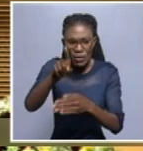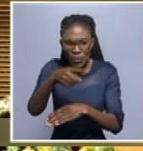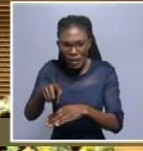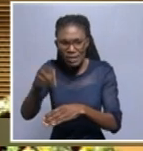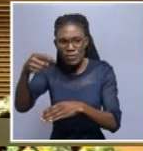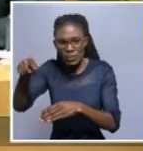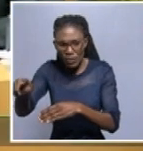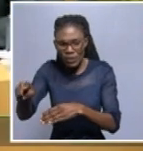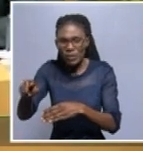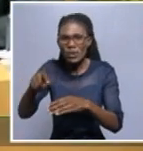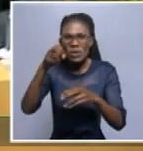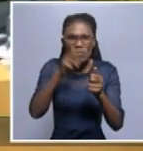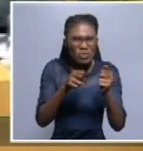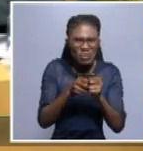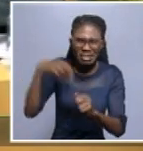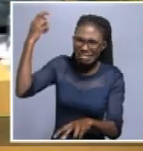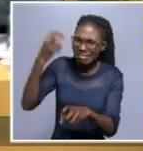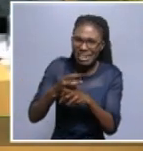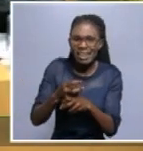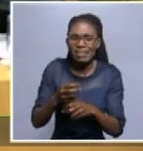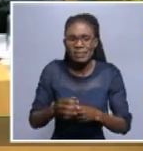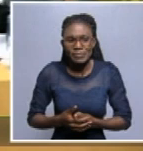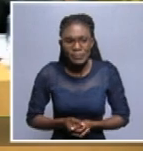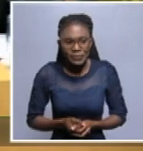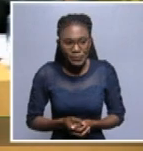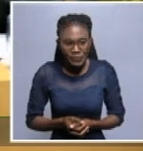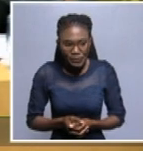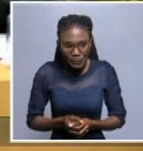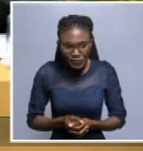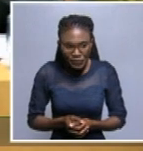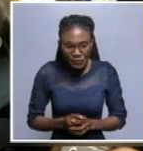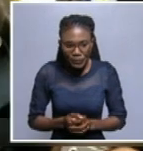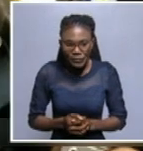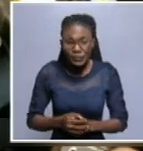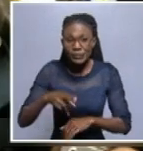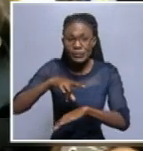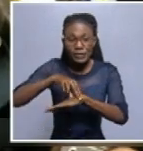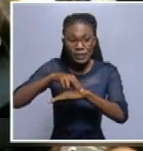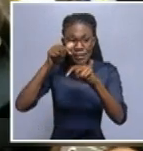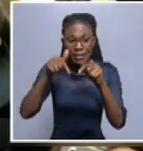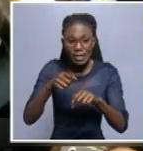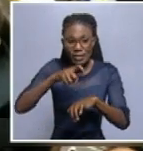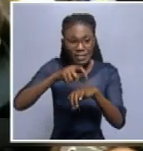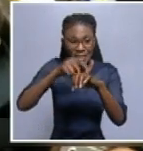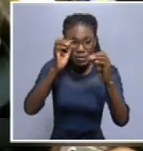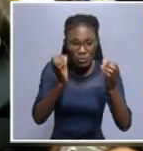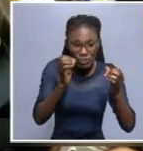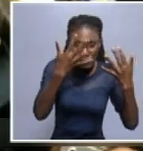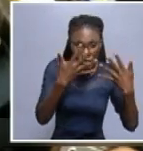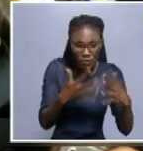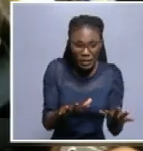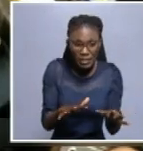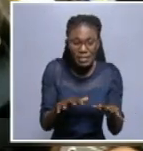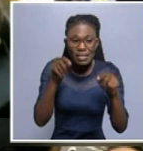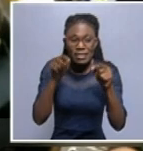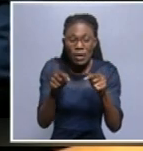it very difficult for the practitioners of the foreign policy. Right. Now, Doctor, we are running out of time, but just lastly